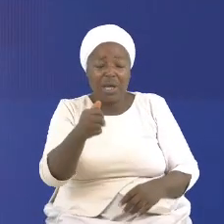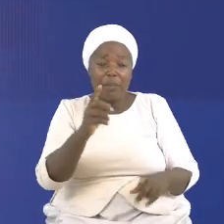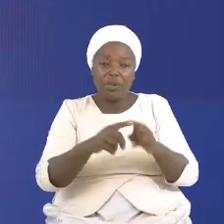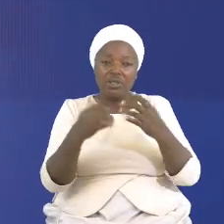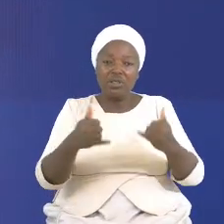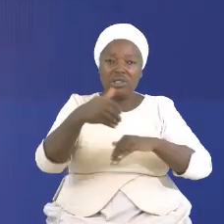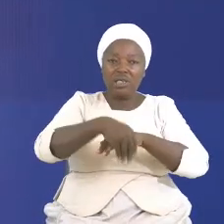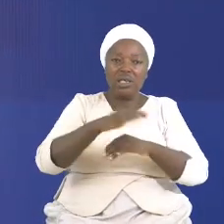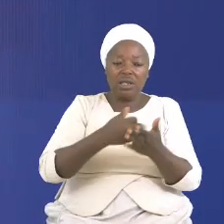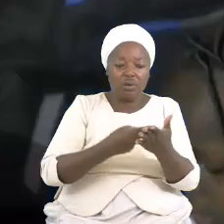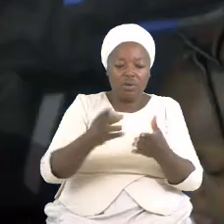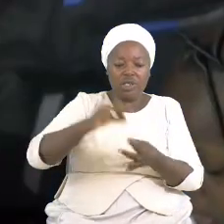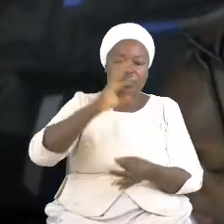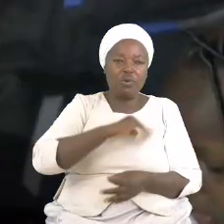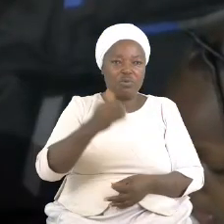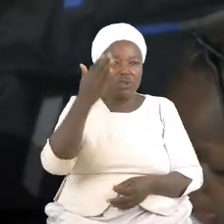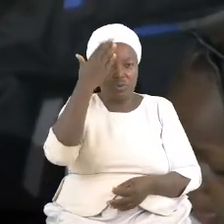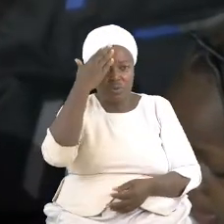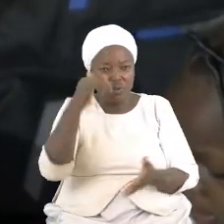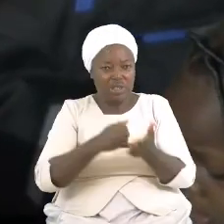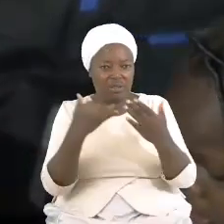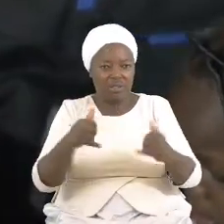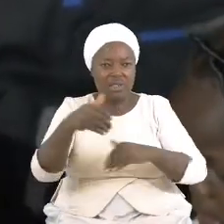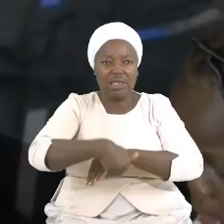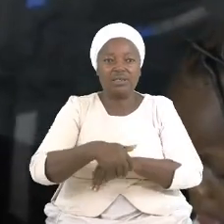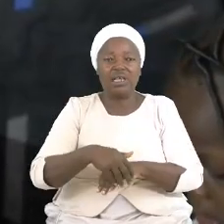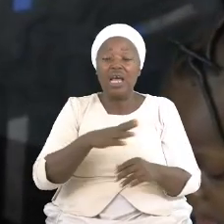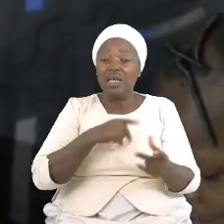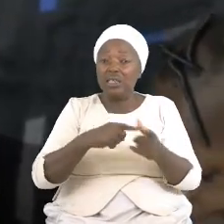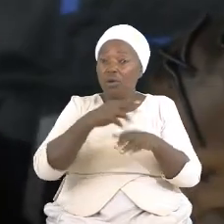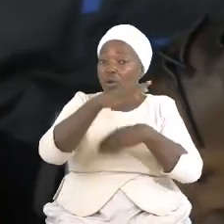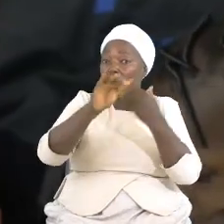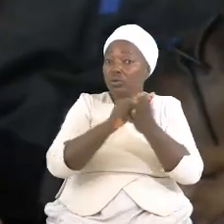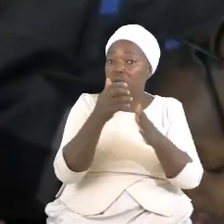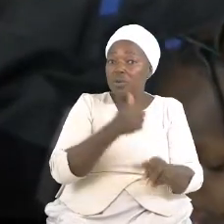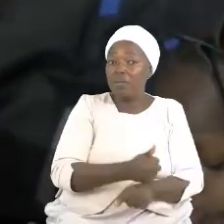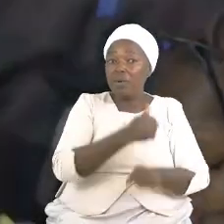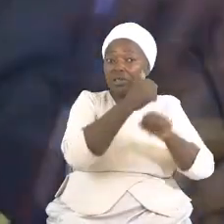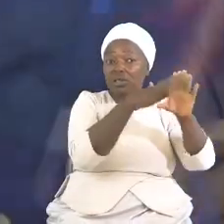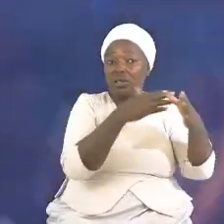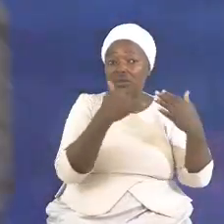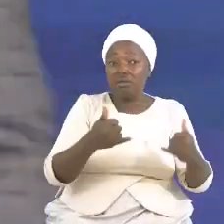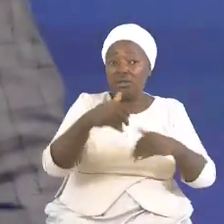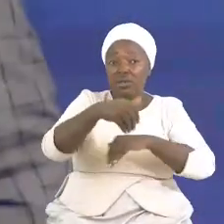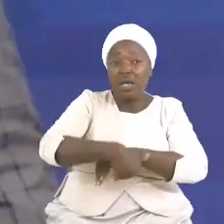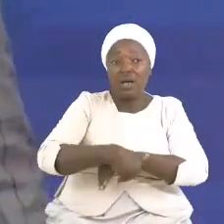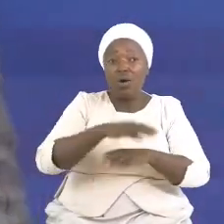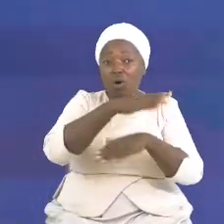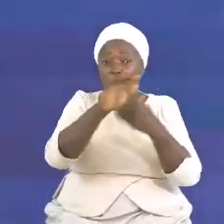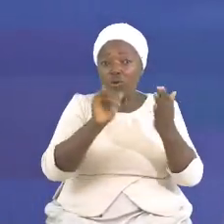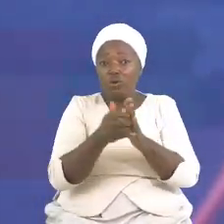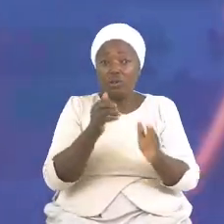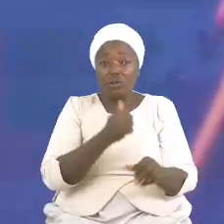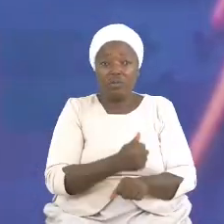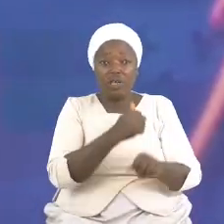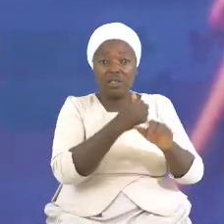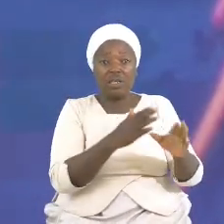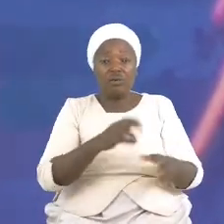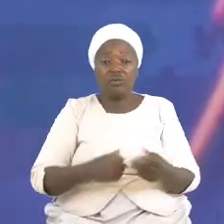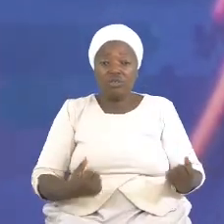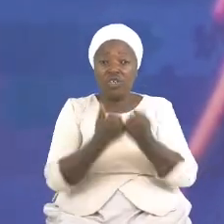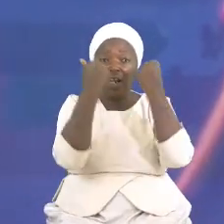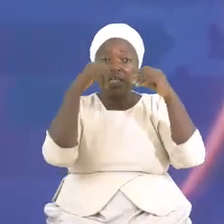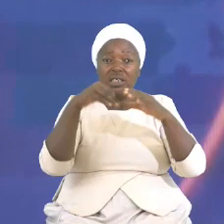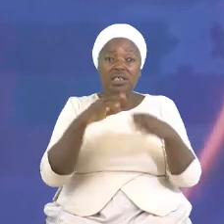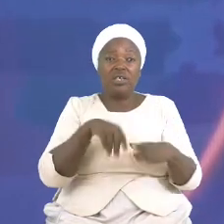identify that thing. And all those mountains tonight all those mountains tonight in your